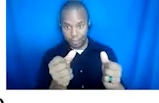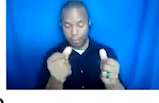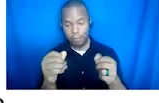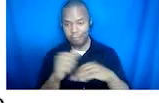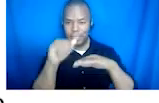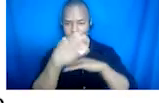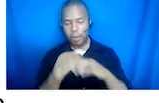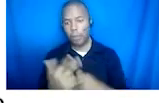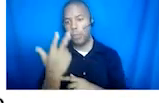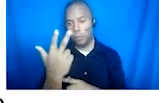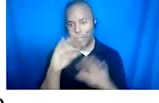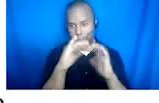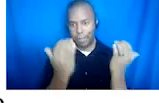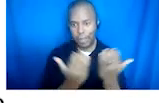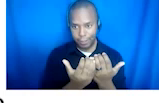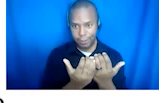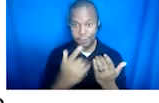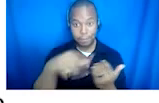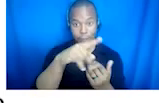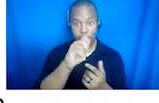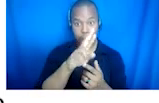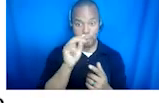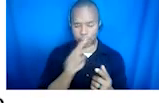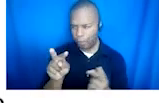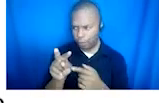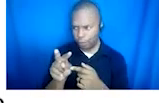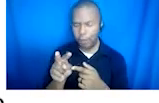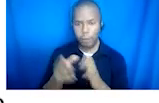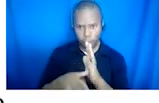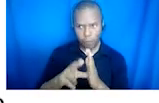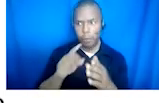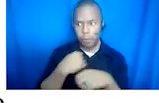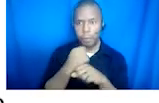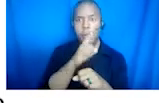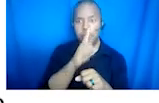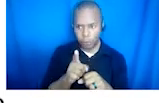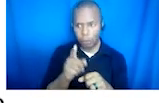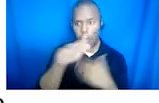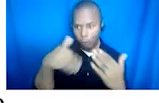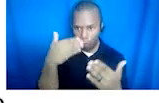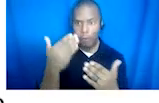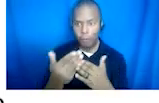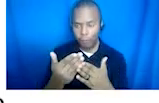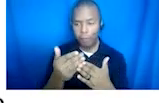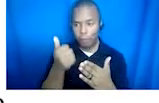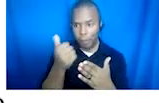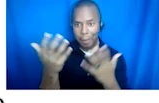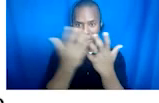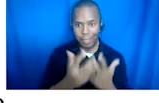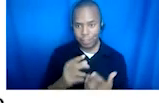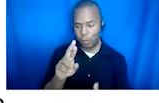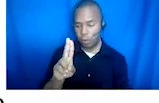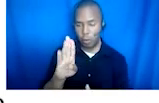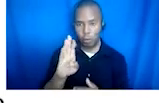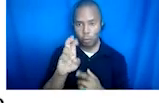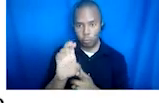them and confirm that they align to the rubric. Then we submit them to At One, and At One says, oh yeah, you guys